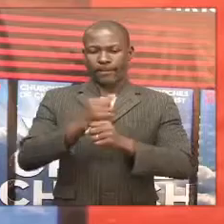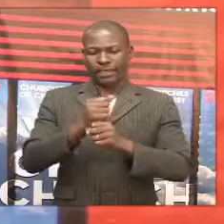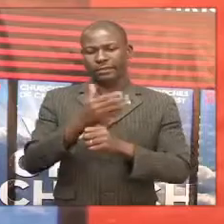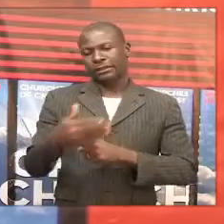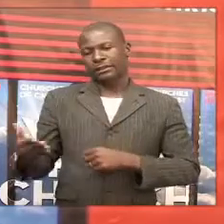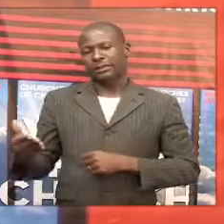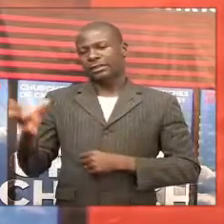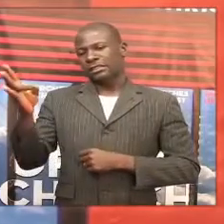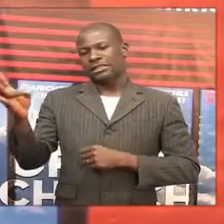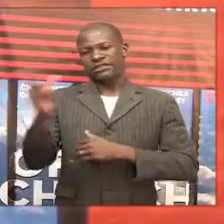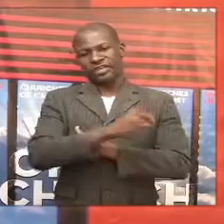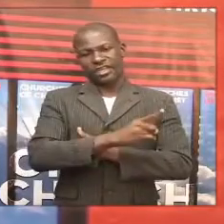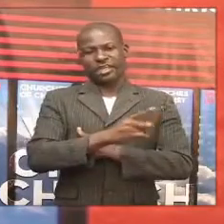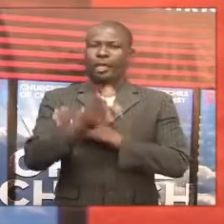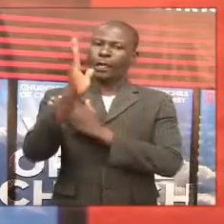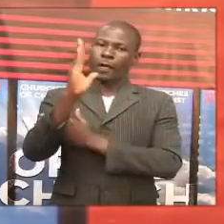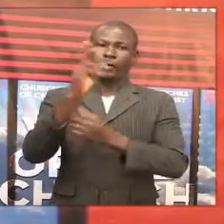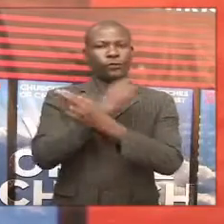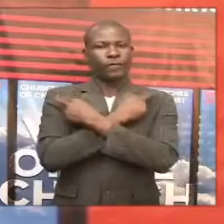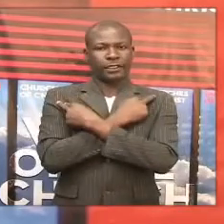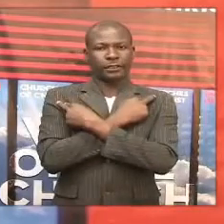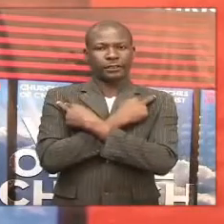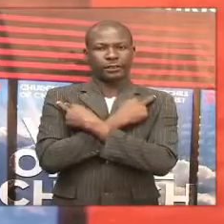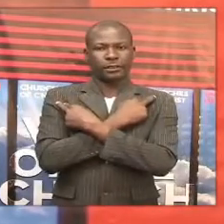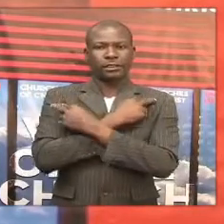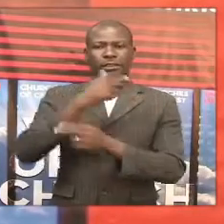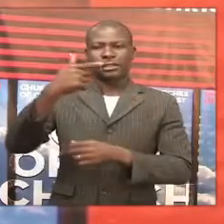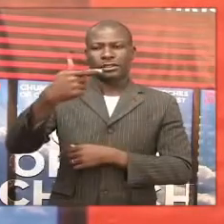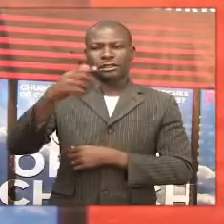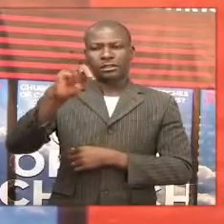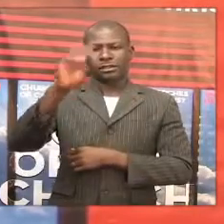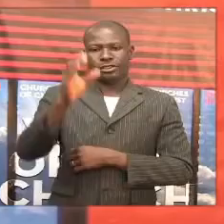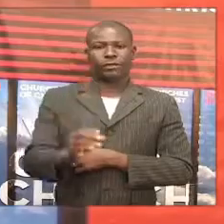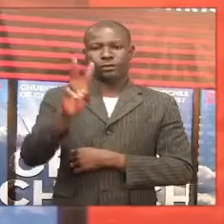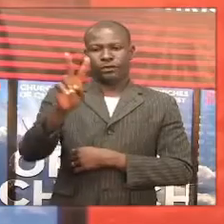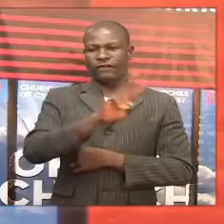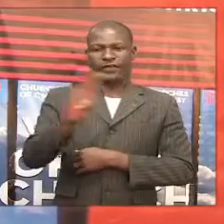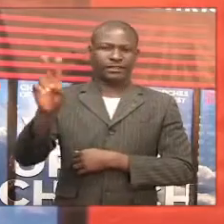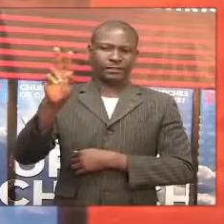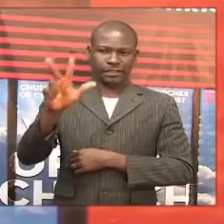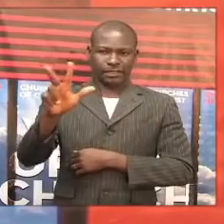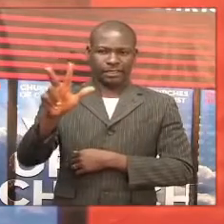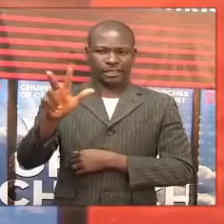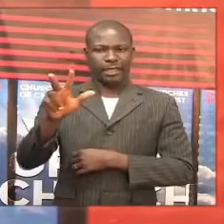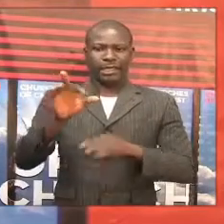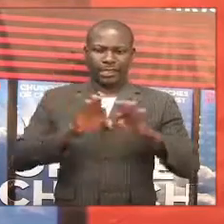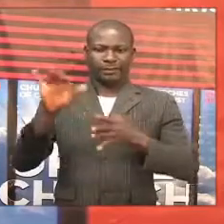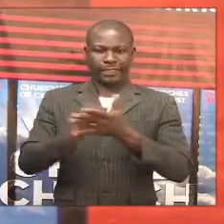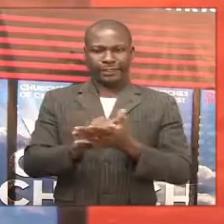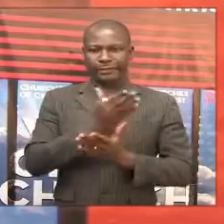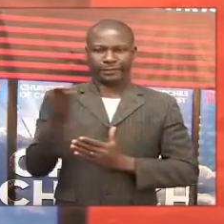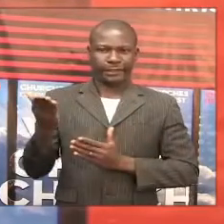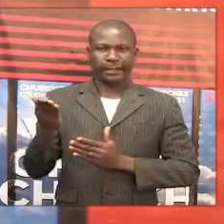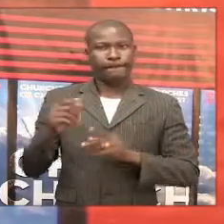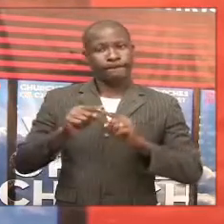no ohomeye Genesis chapter 2 verse 3 edisa asemi ho adanse na